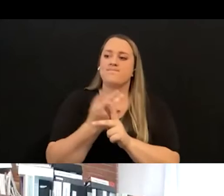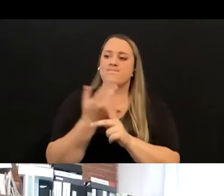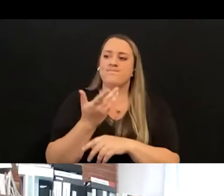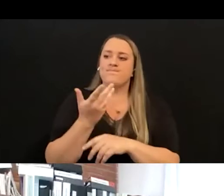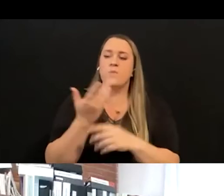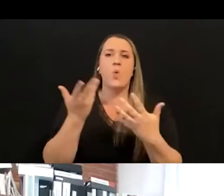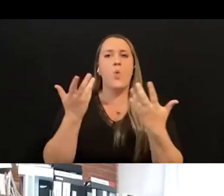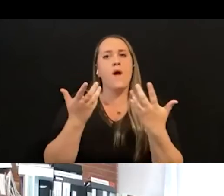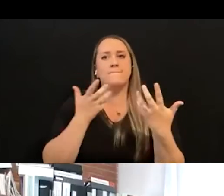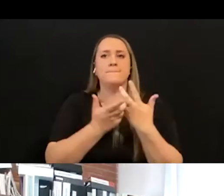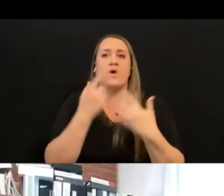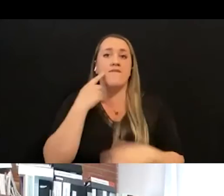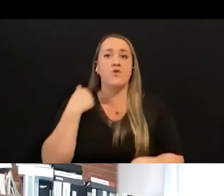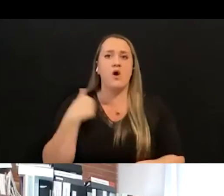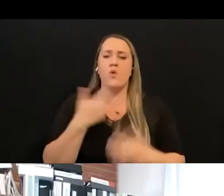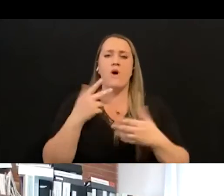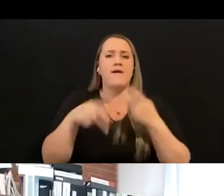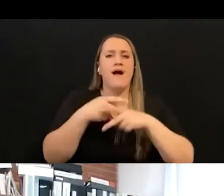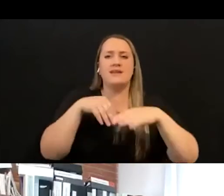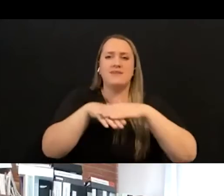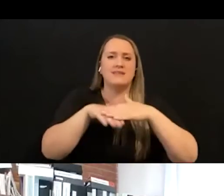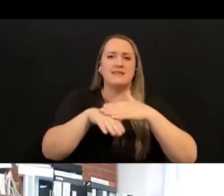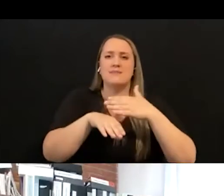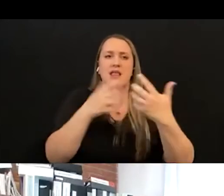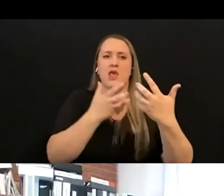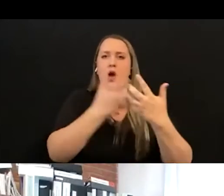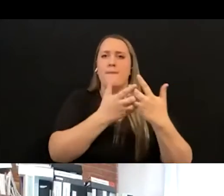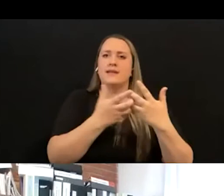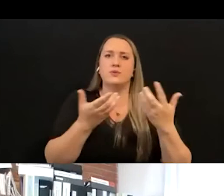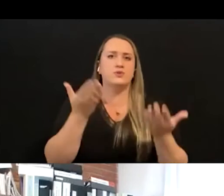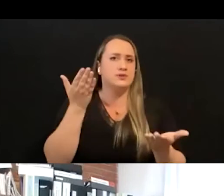worked for us, what kind of accessibility accommodations might